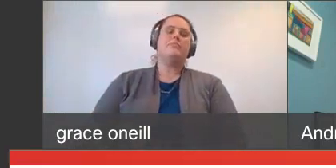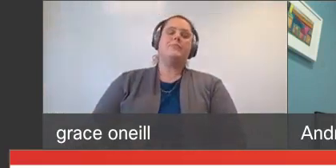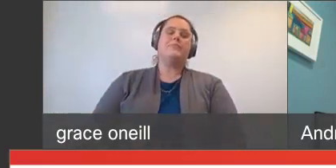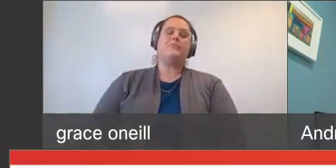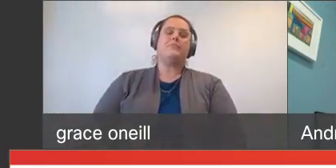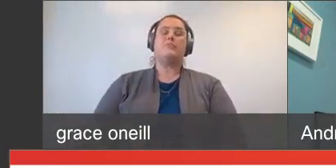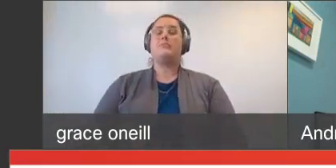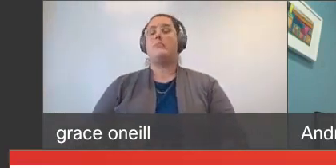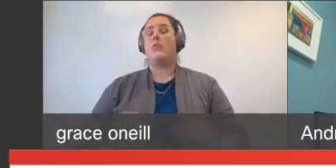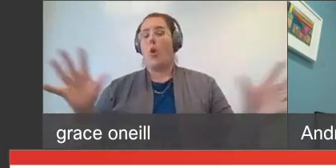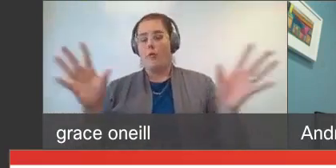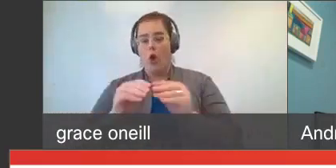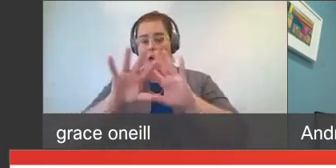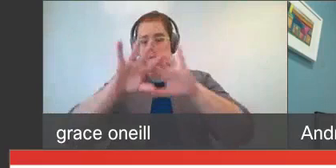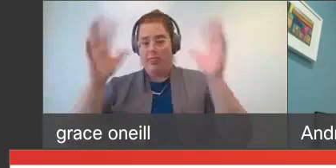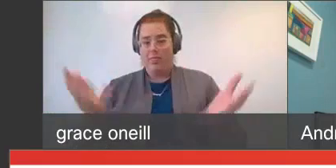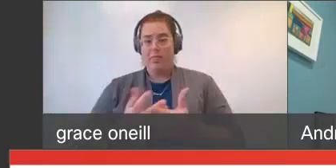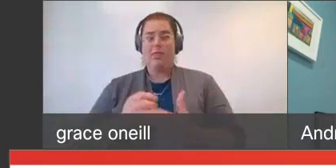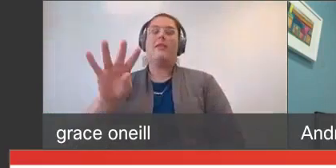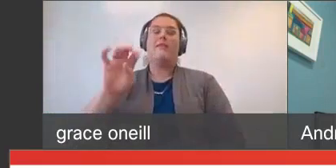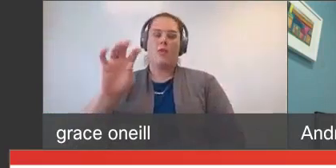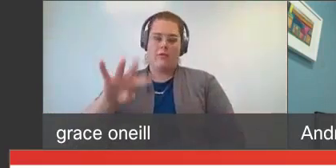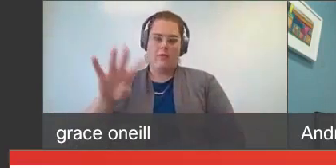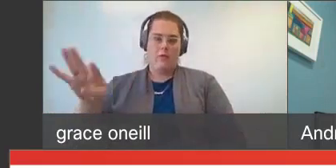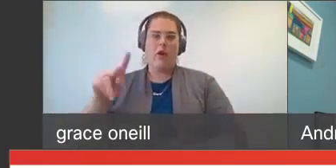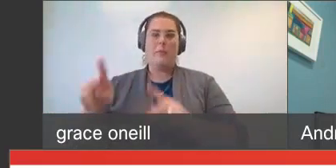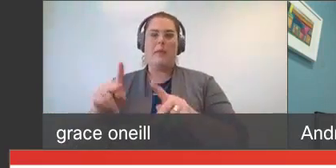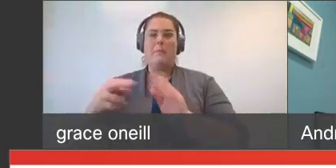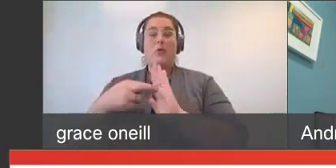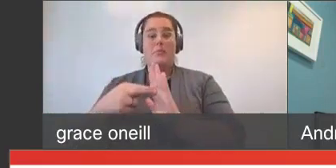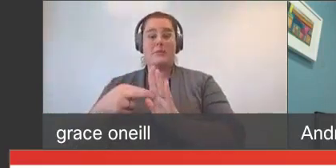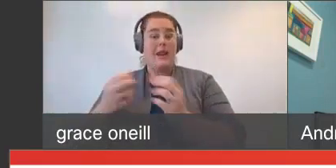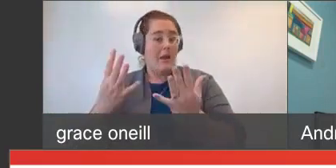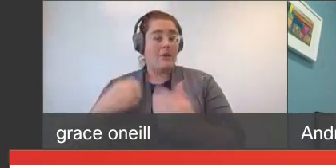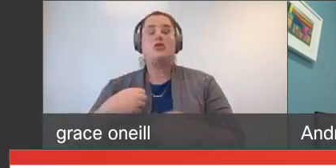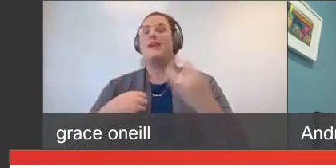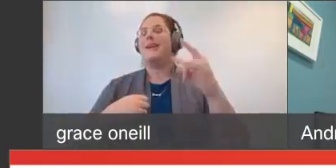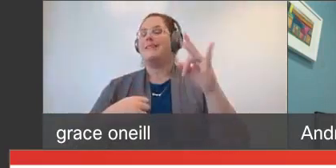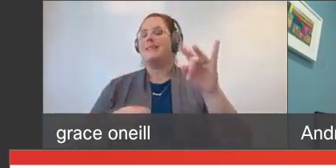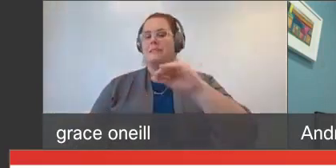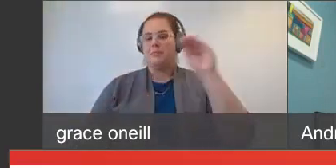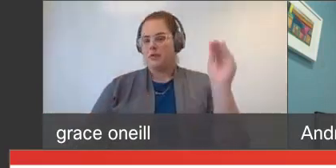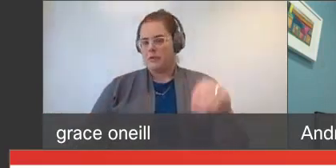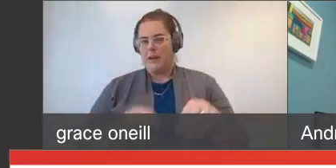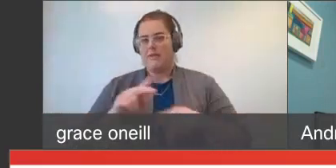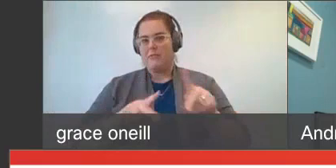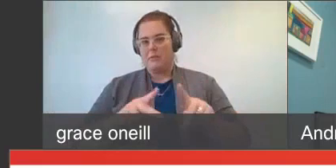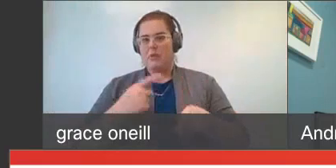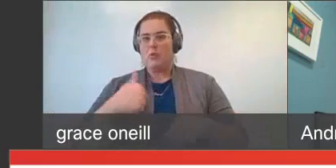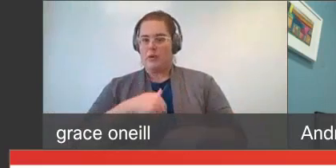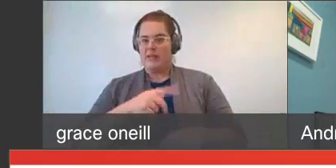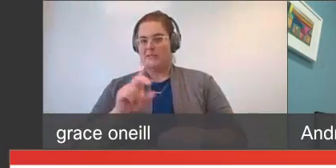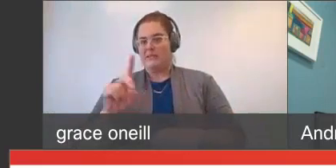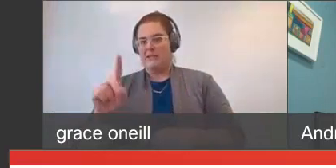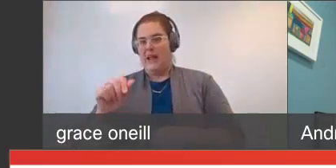Overall, 444 people represent about 18% of people supported by DDS who have contracted COVID. There have